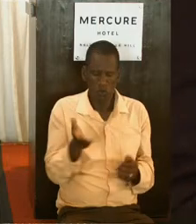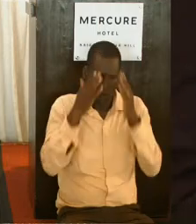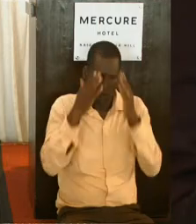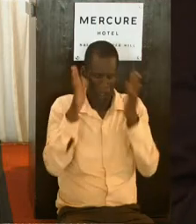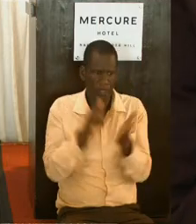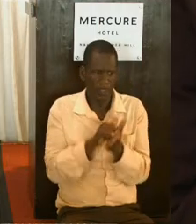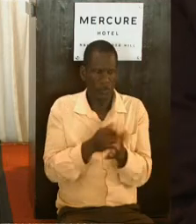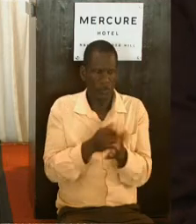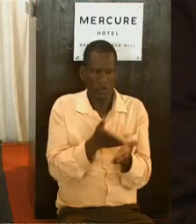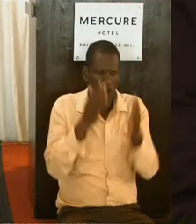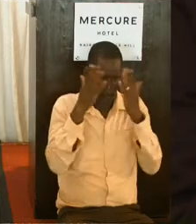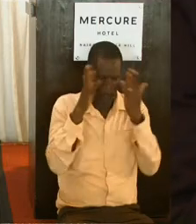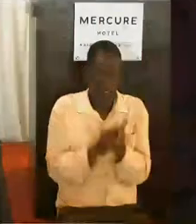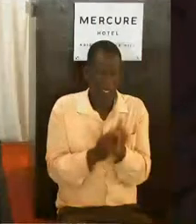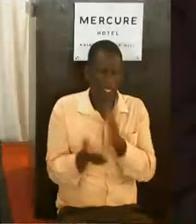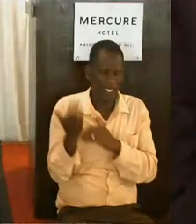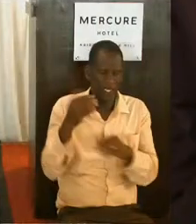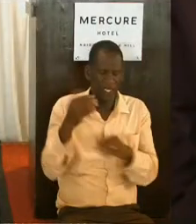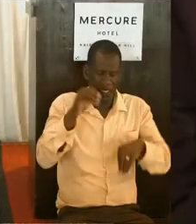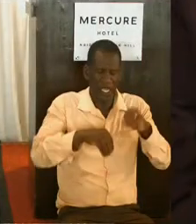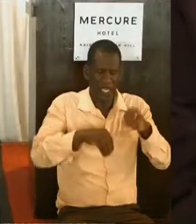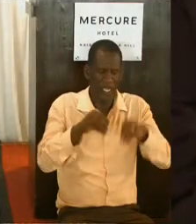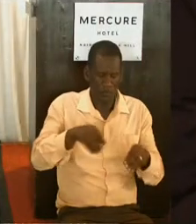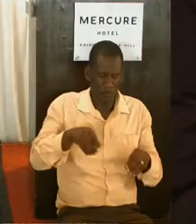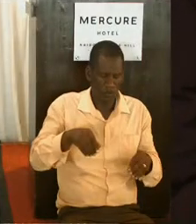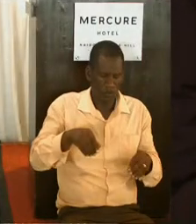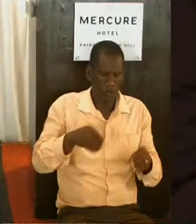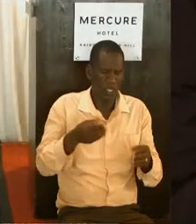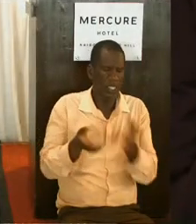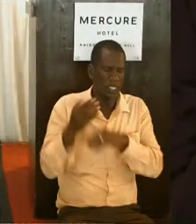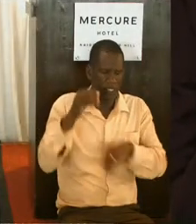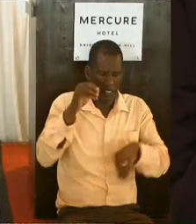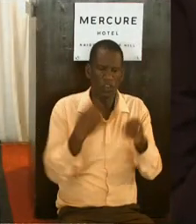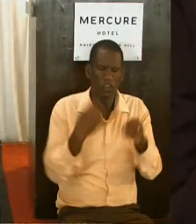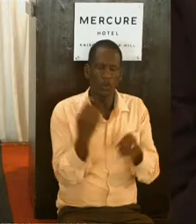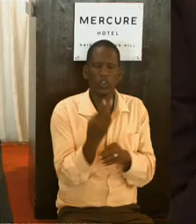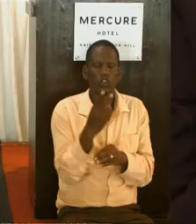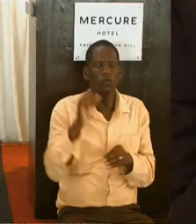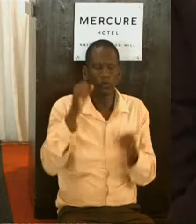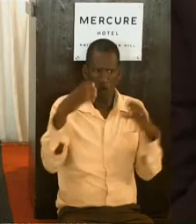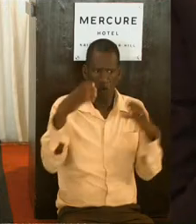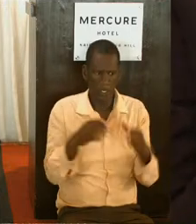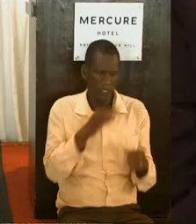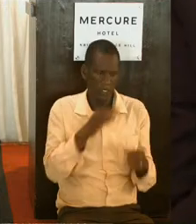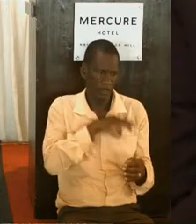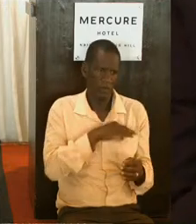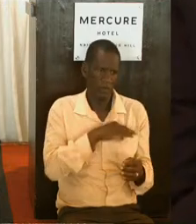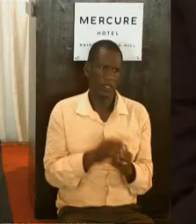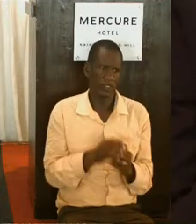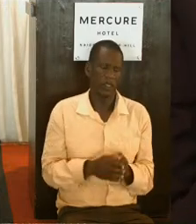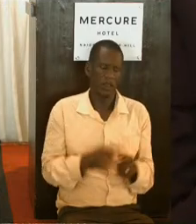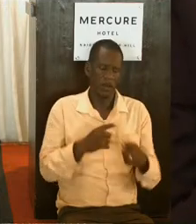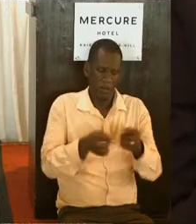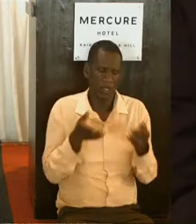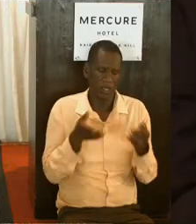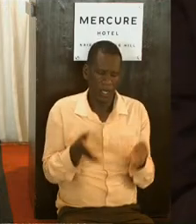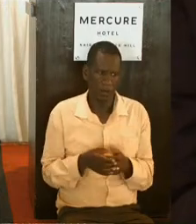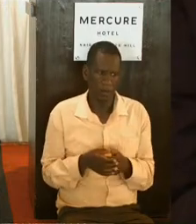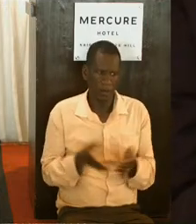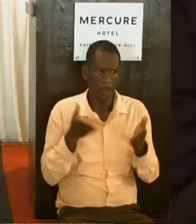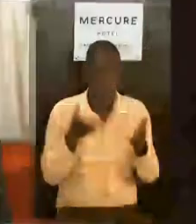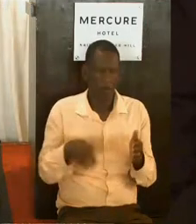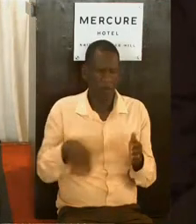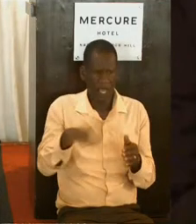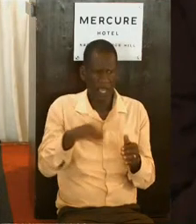that during the last Electro cycle only two political parties benefited but now